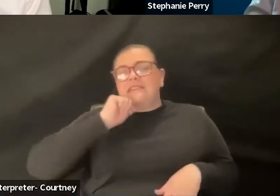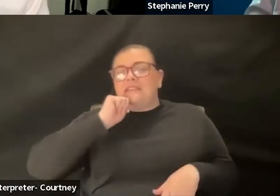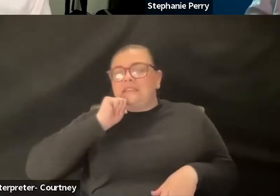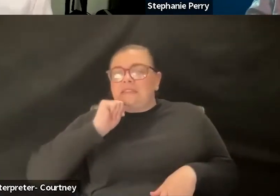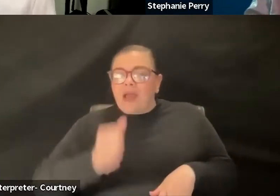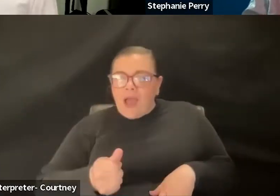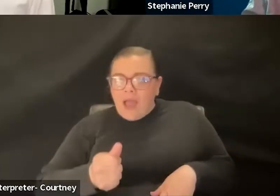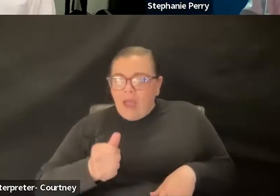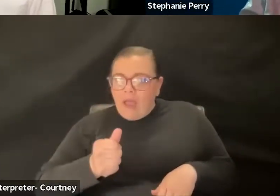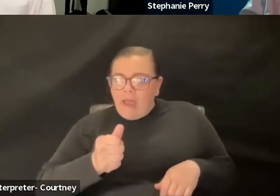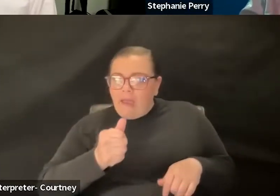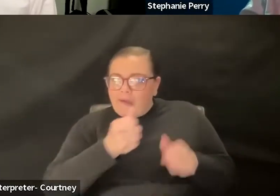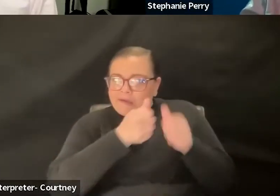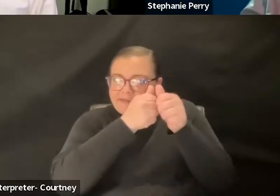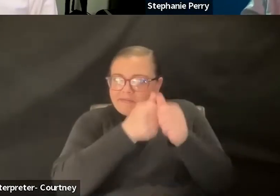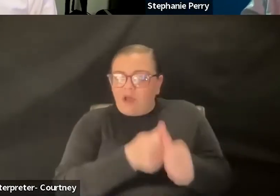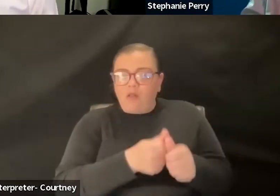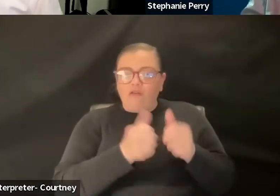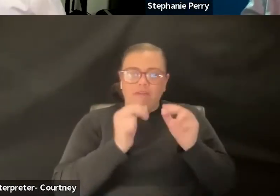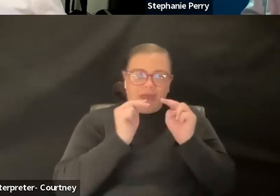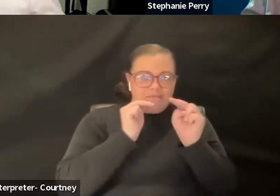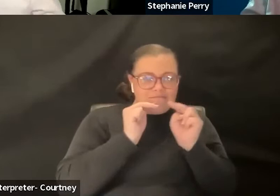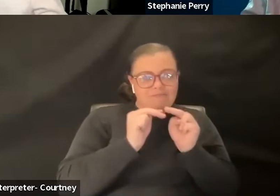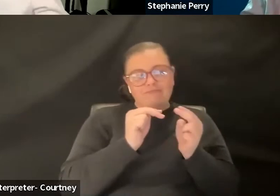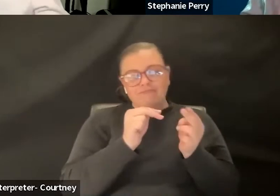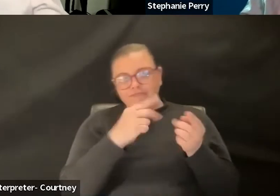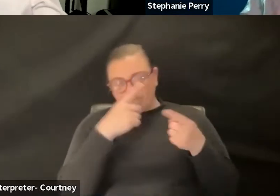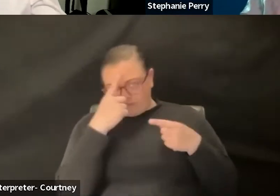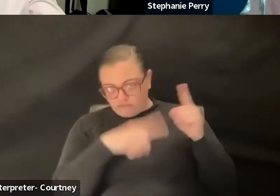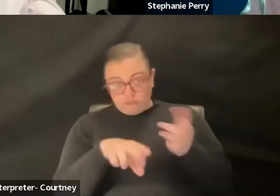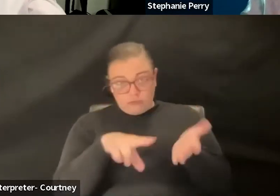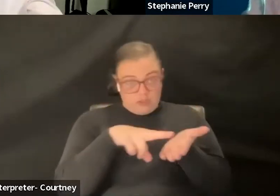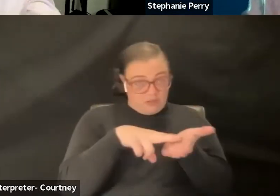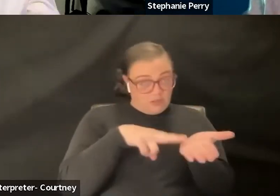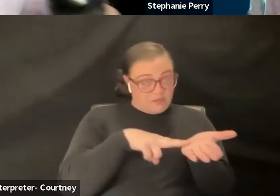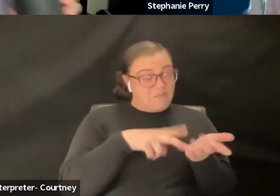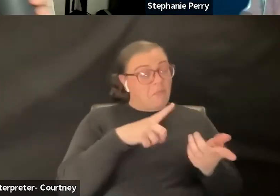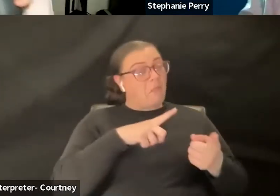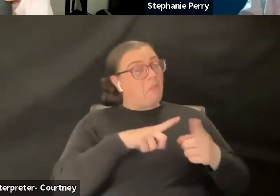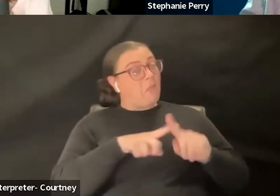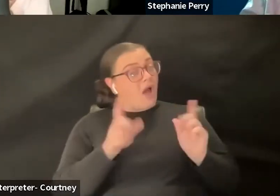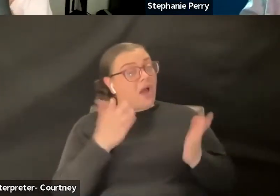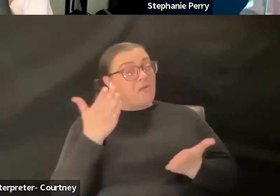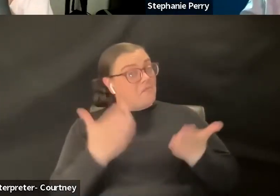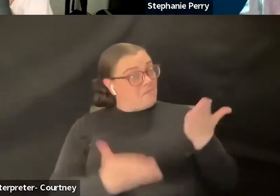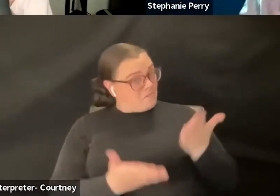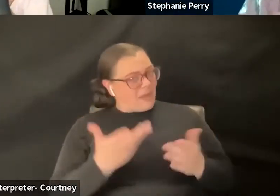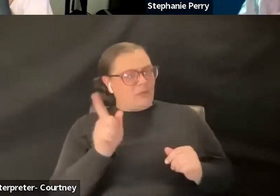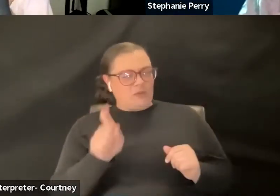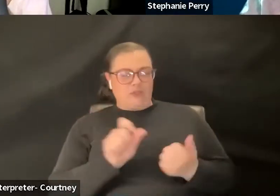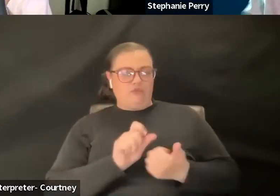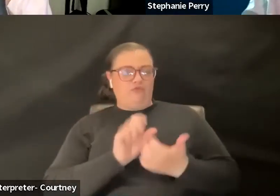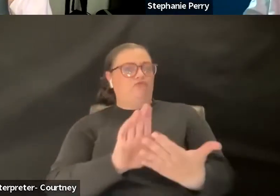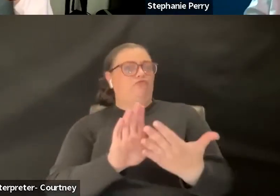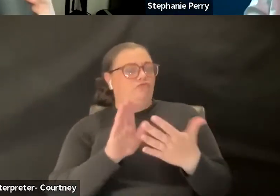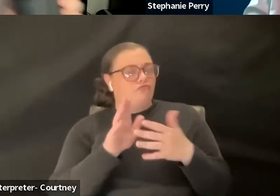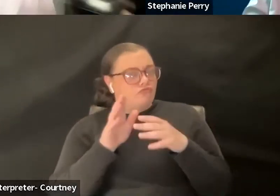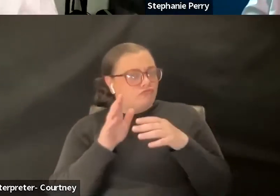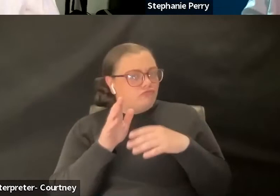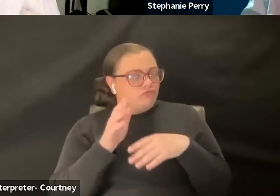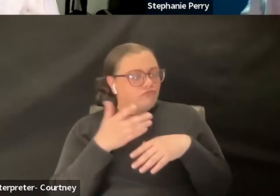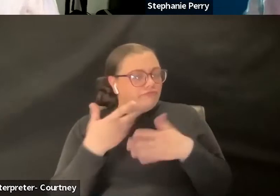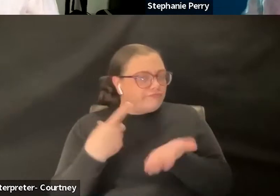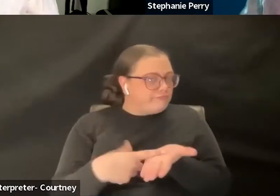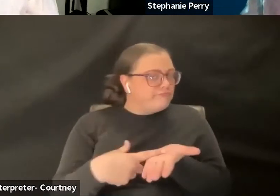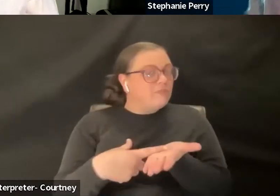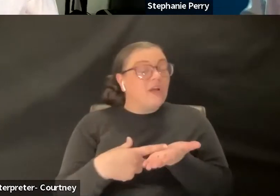collective bargaining agreement, but maybe it is an issue that we need to address. And we want to be able to assist and help,